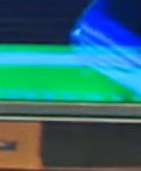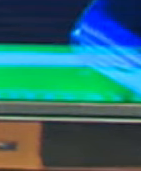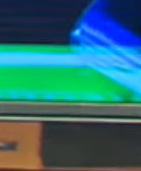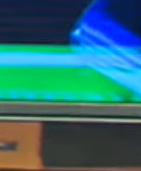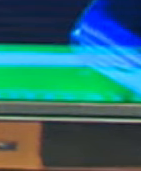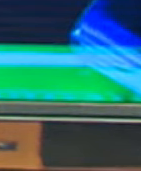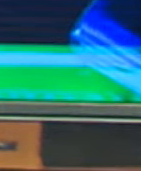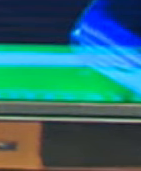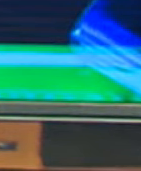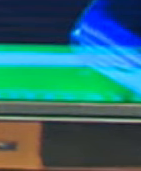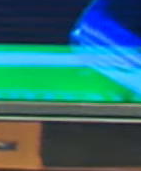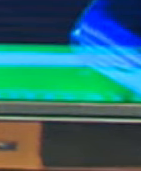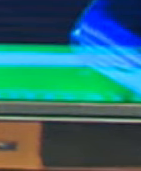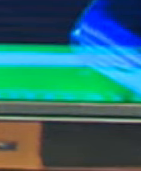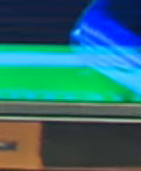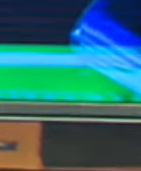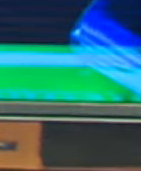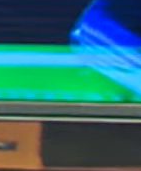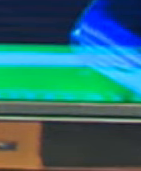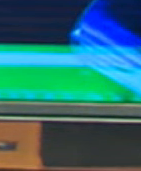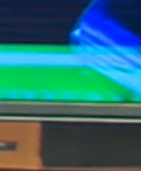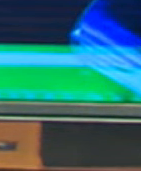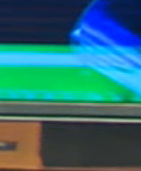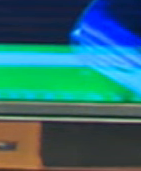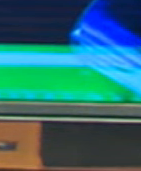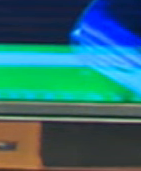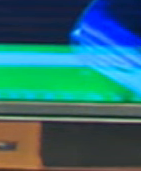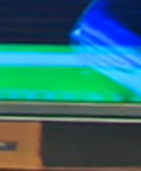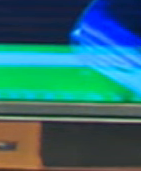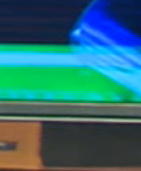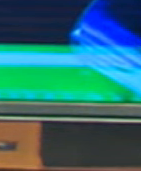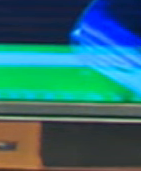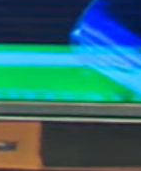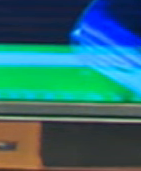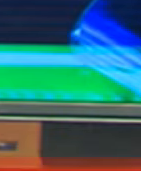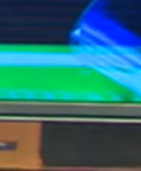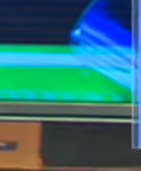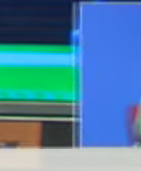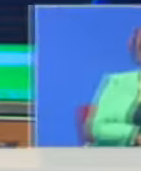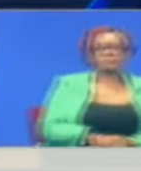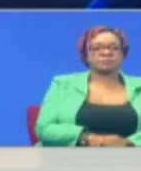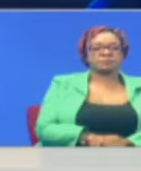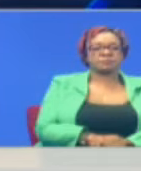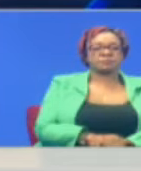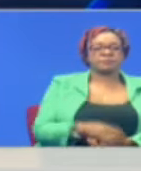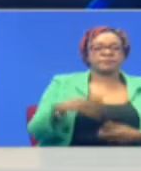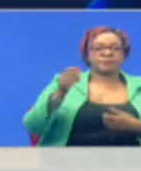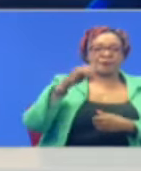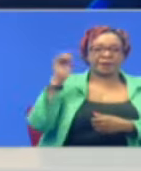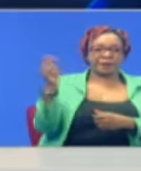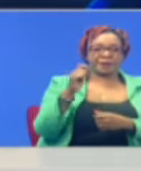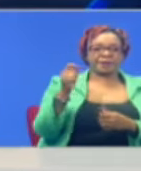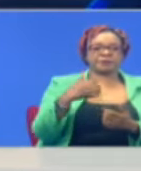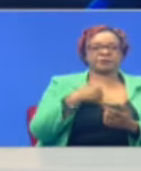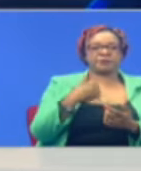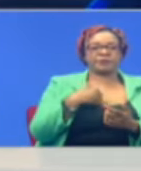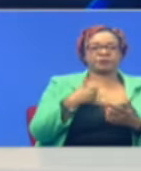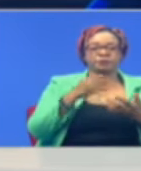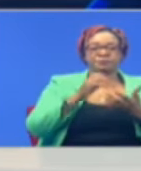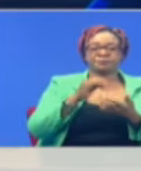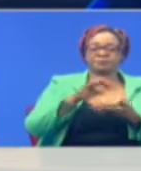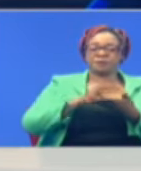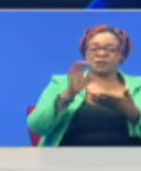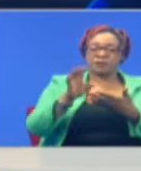Very good evening to you. Time for the latest in the world of sport. And Kenya is looking to fill the 80 slots allocated by the